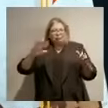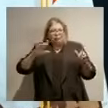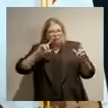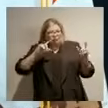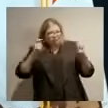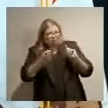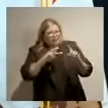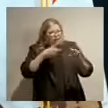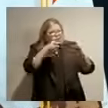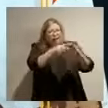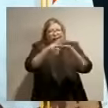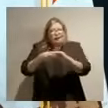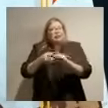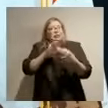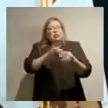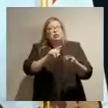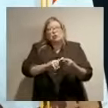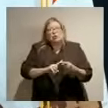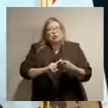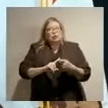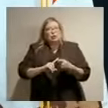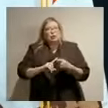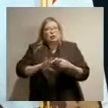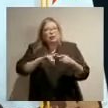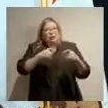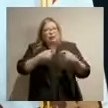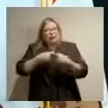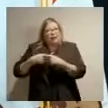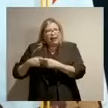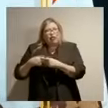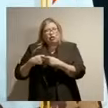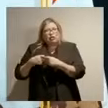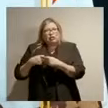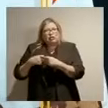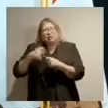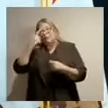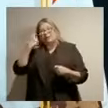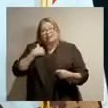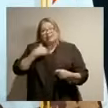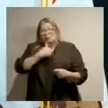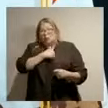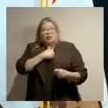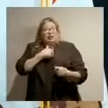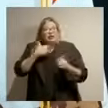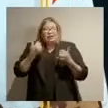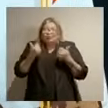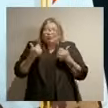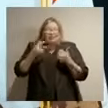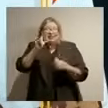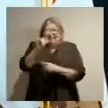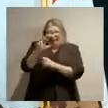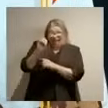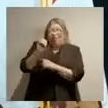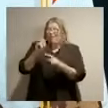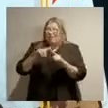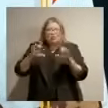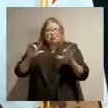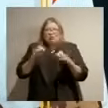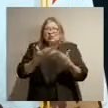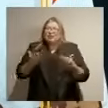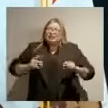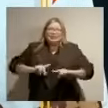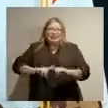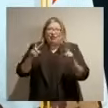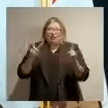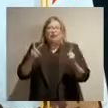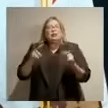the energy and daring of sorts. I say daring because we're daring to do things radically differently in those space.